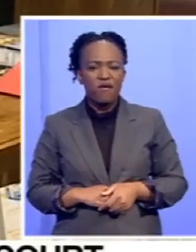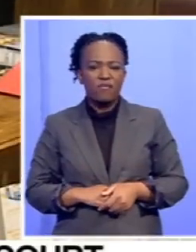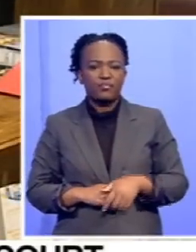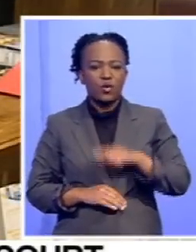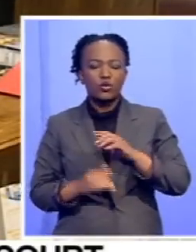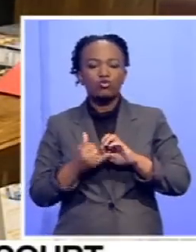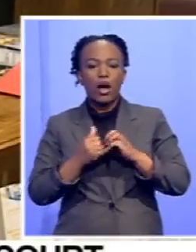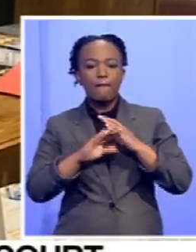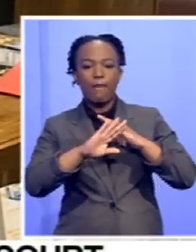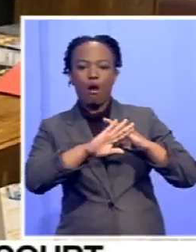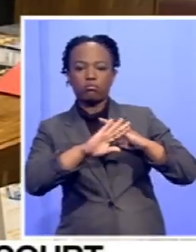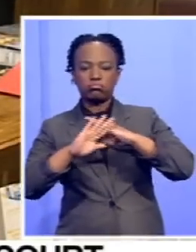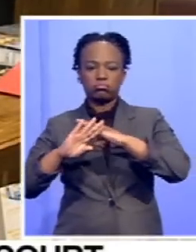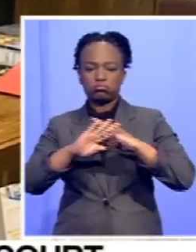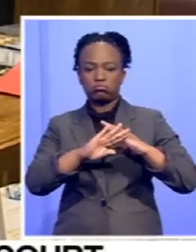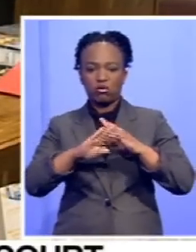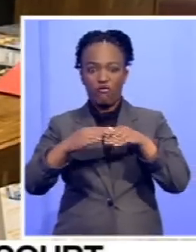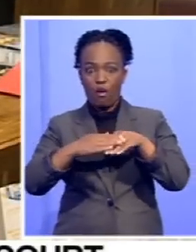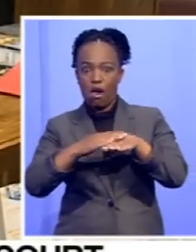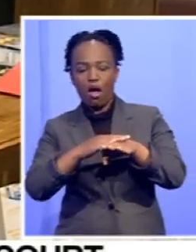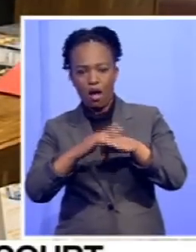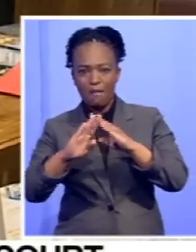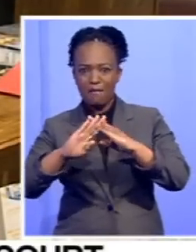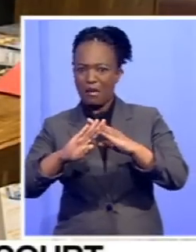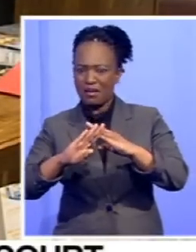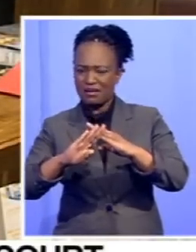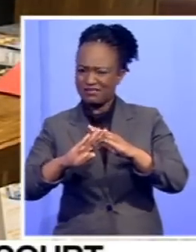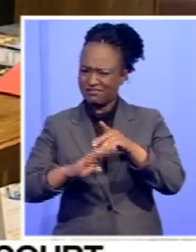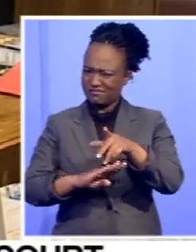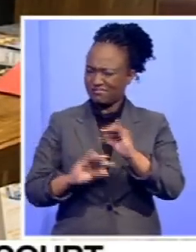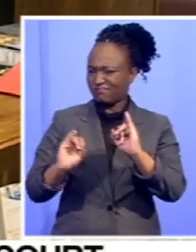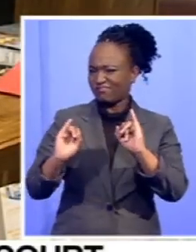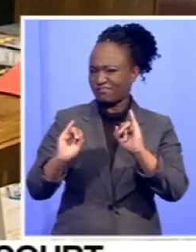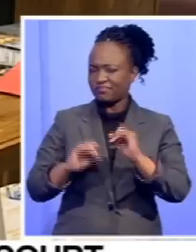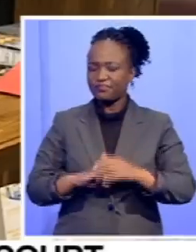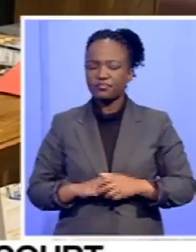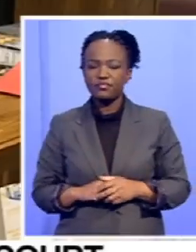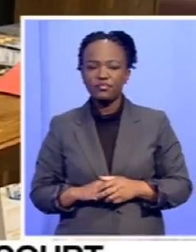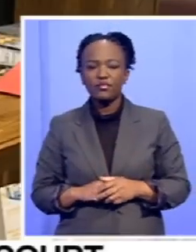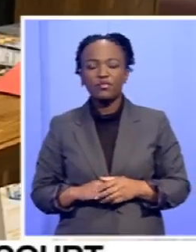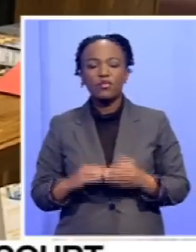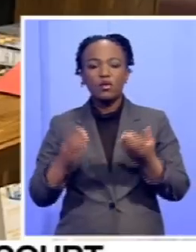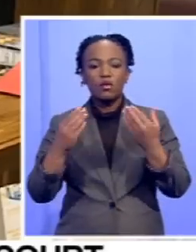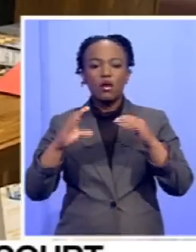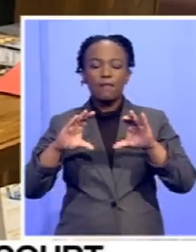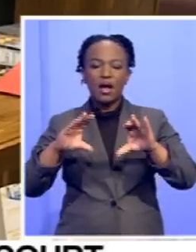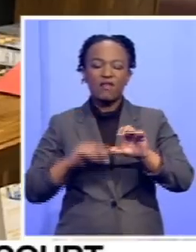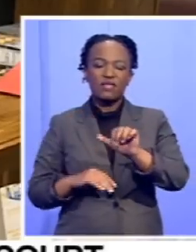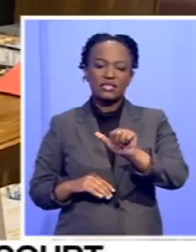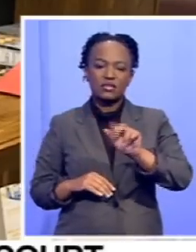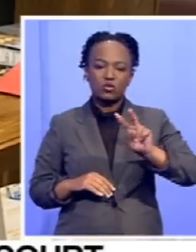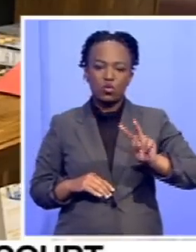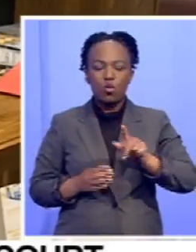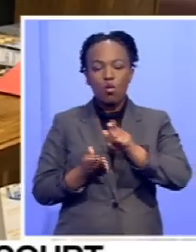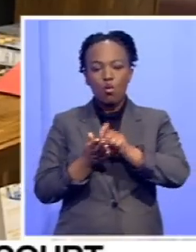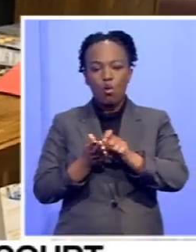to block Mr. Malema from entering the graveyard. Paragraph 62. According to the distinguished author C.R.